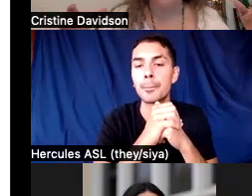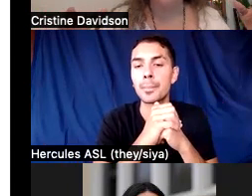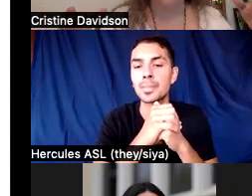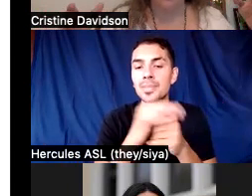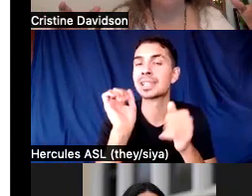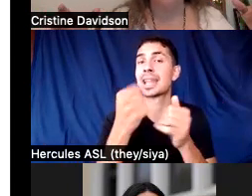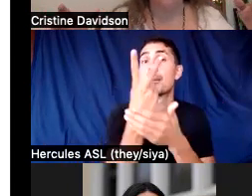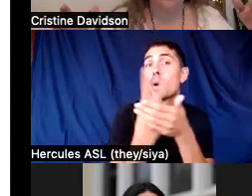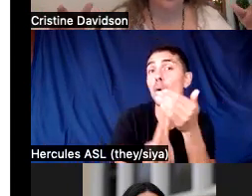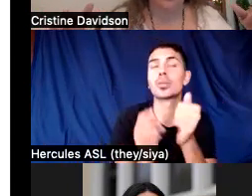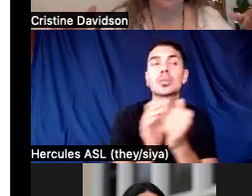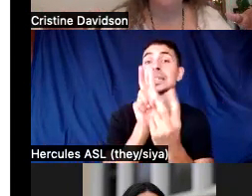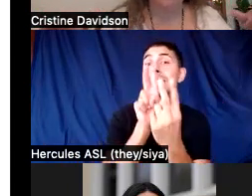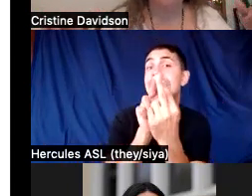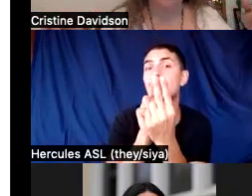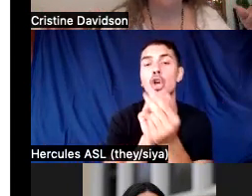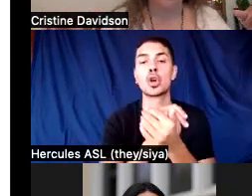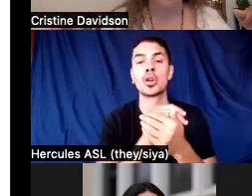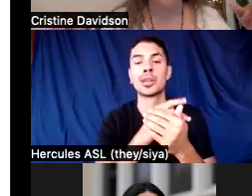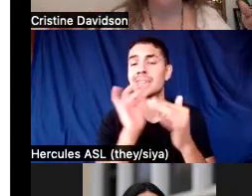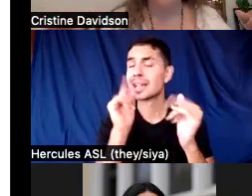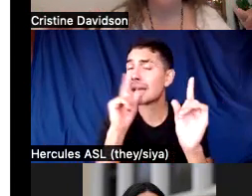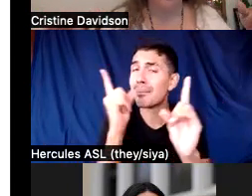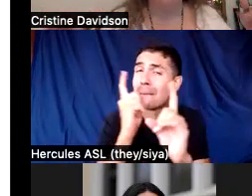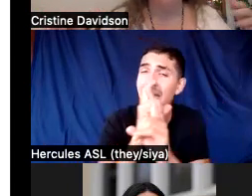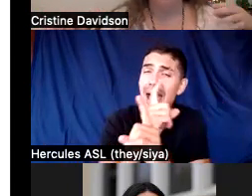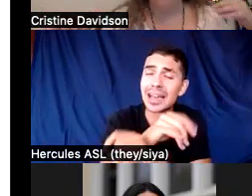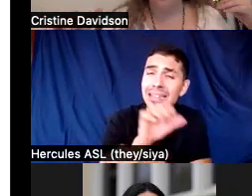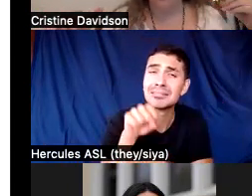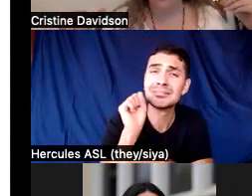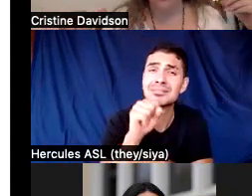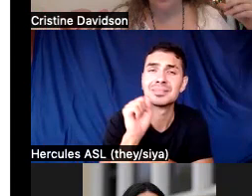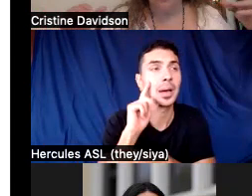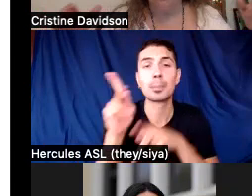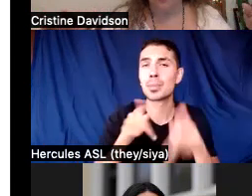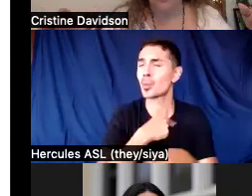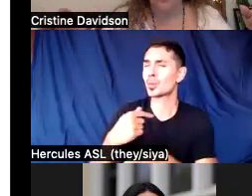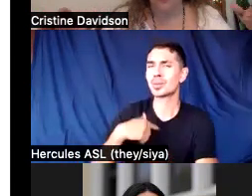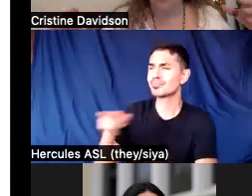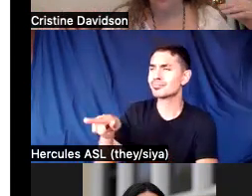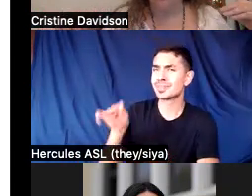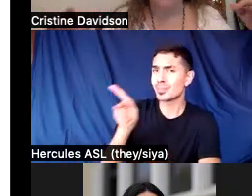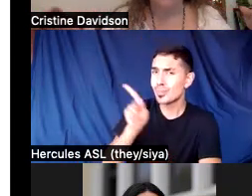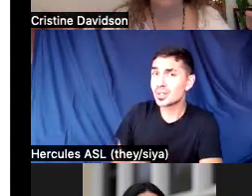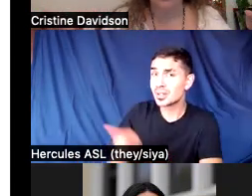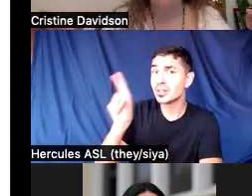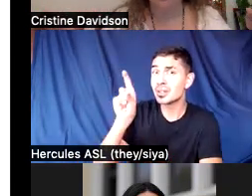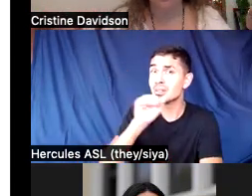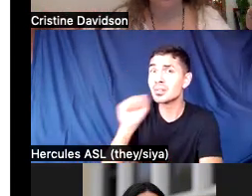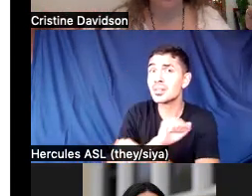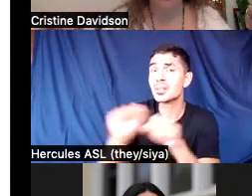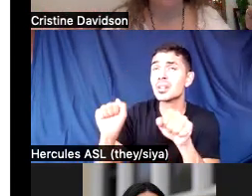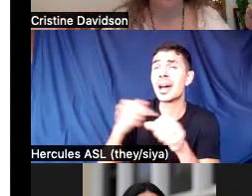complex when the harm doers in our lives are people that we know or maybe love, or maybe we have trusted, or maybe we need